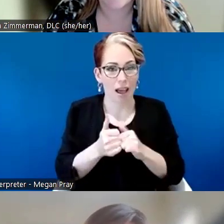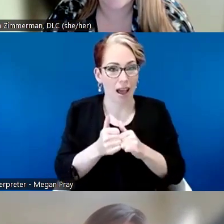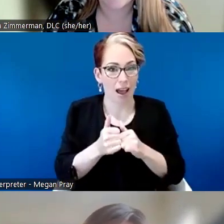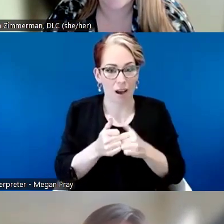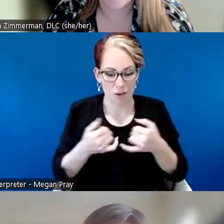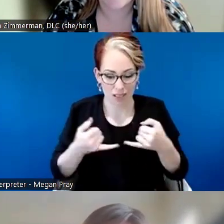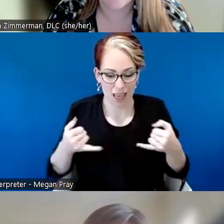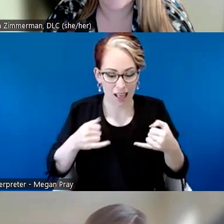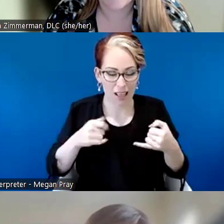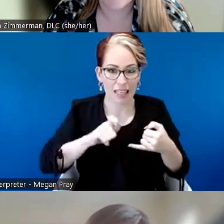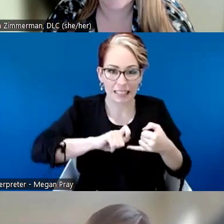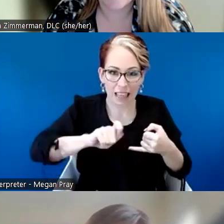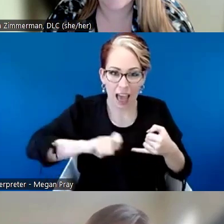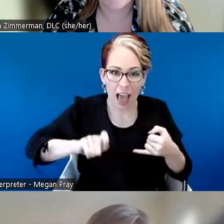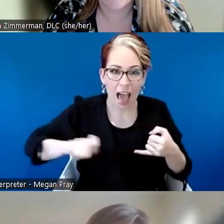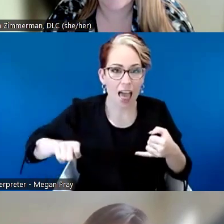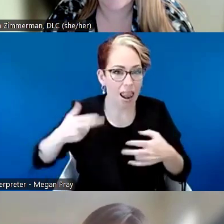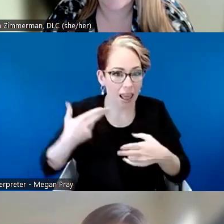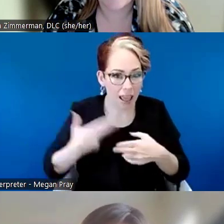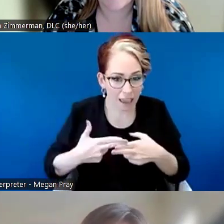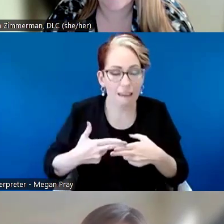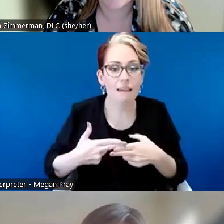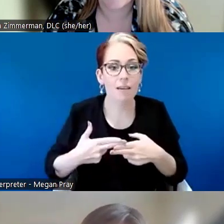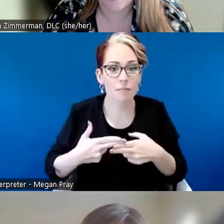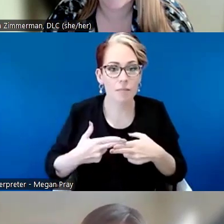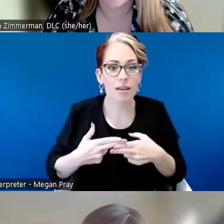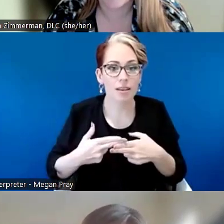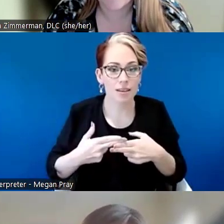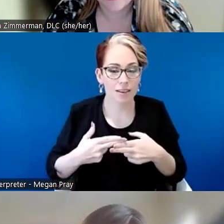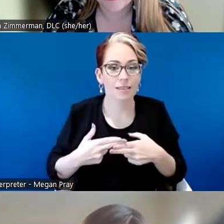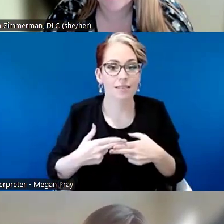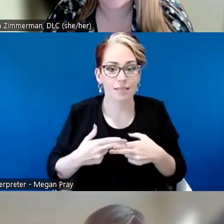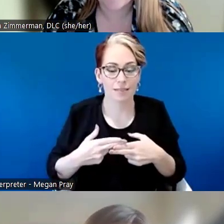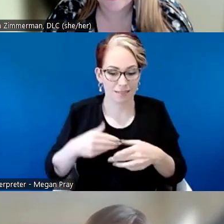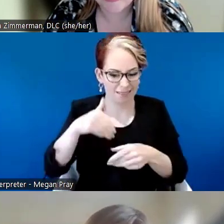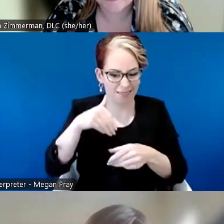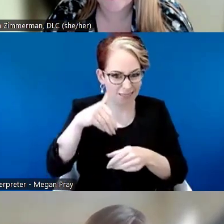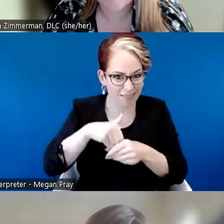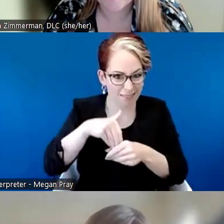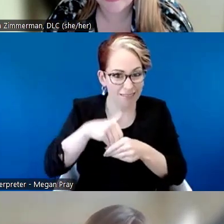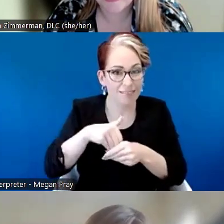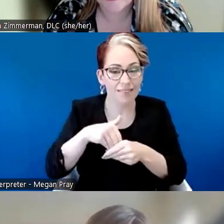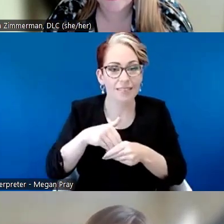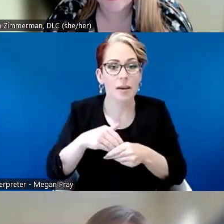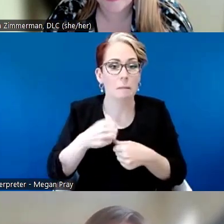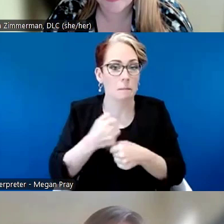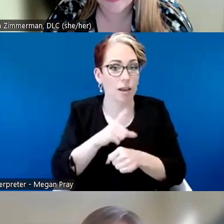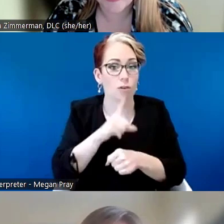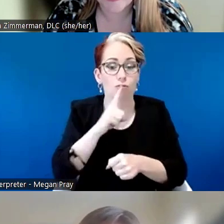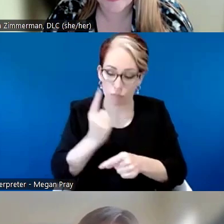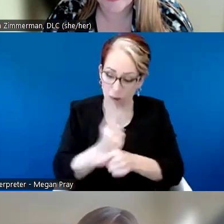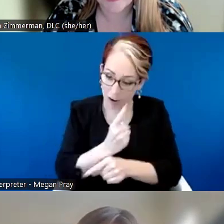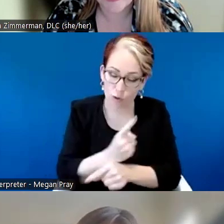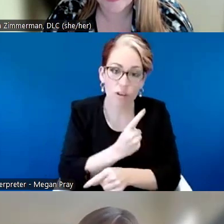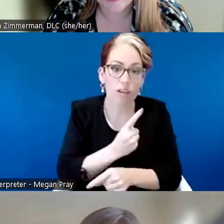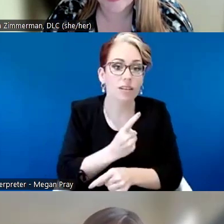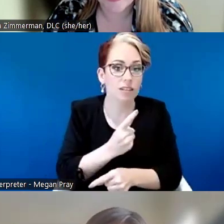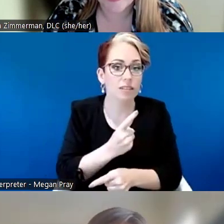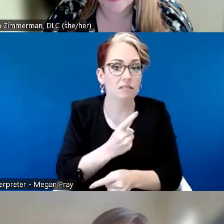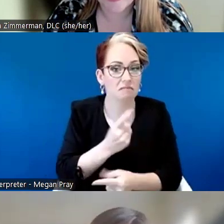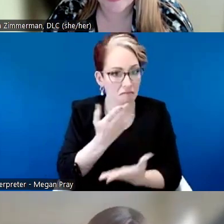line on the envelope to certify the accuracy and validity of the ballot, put it